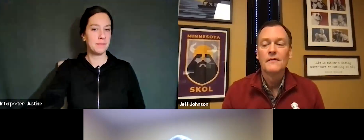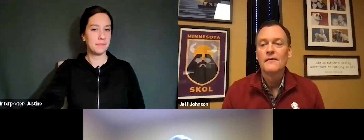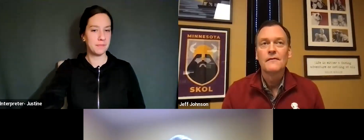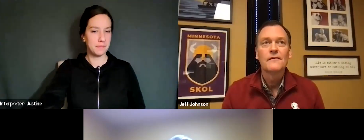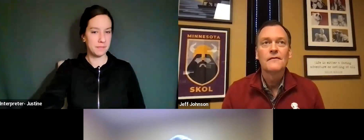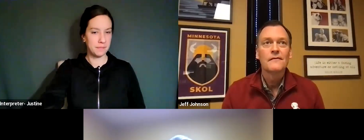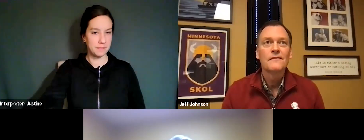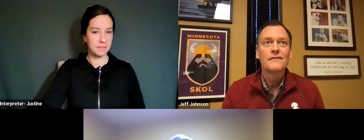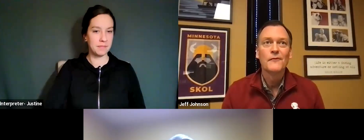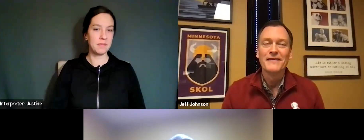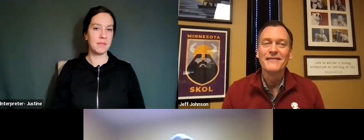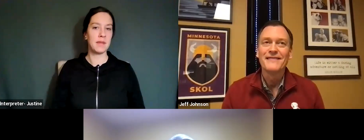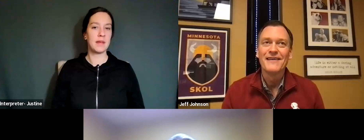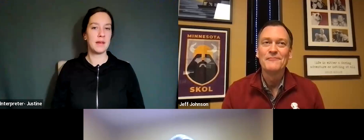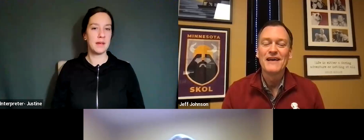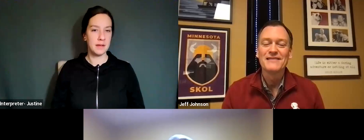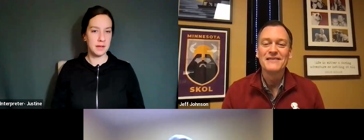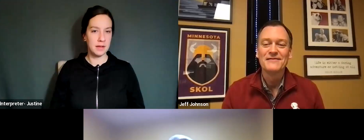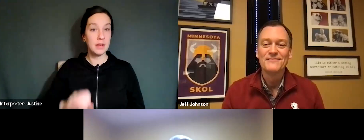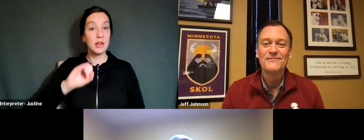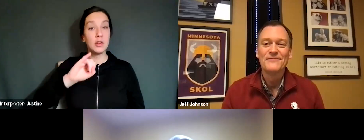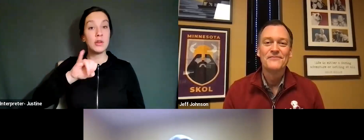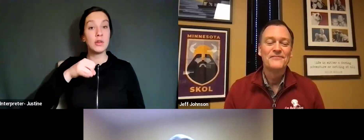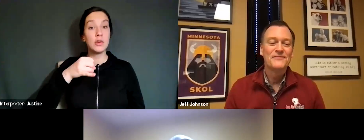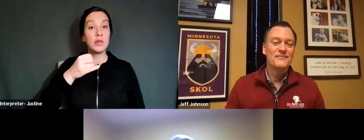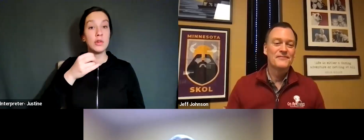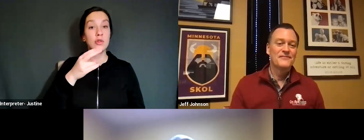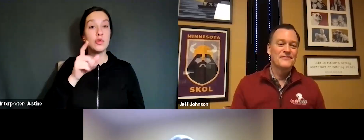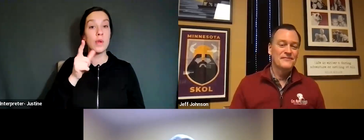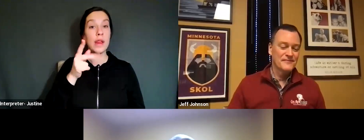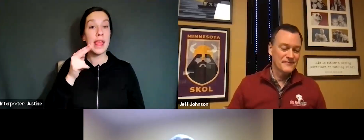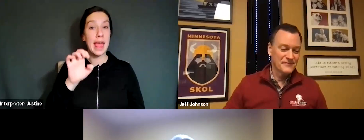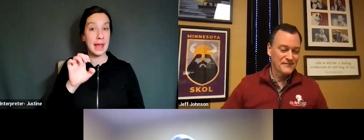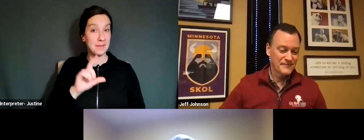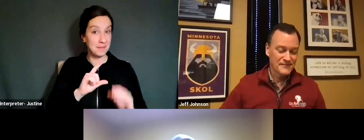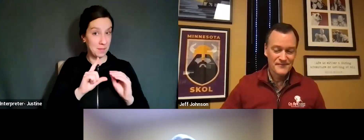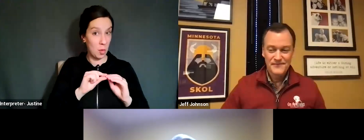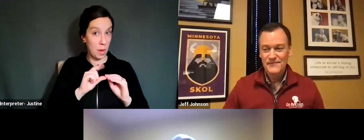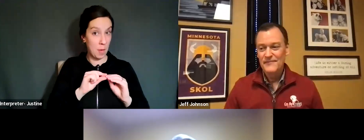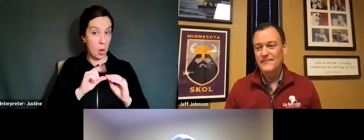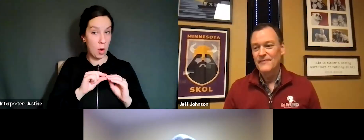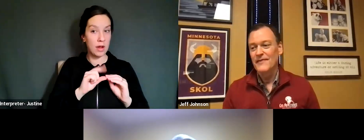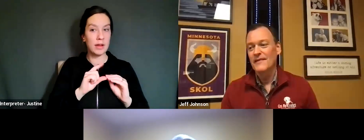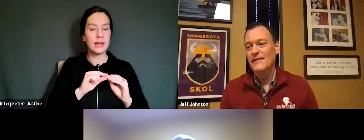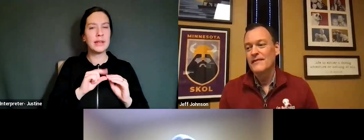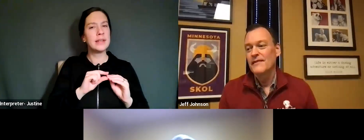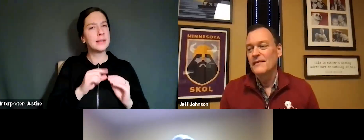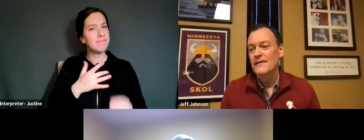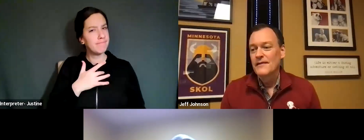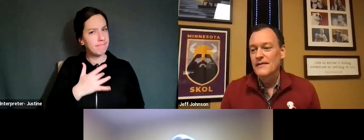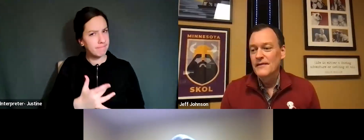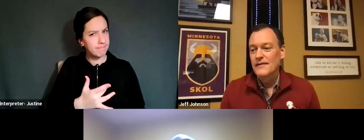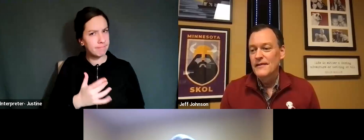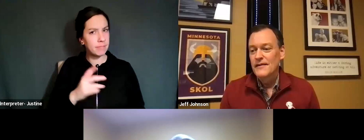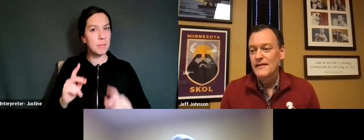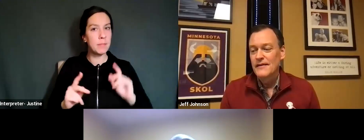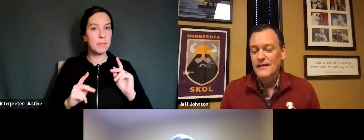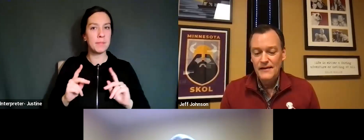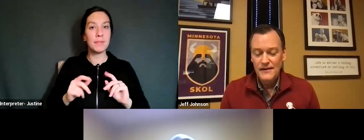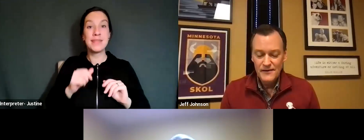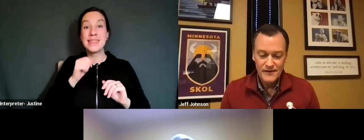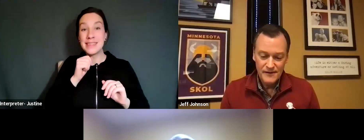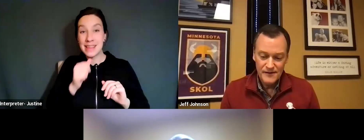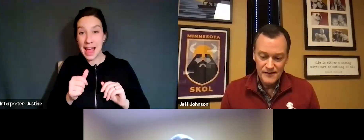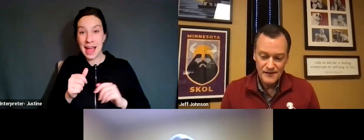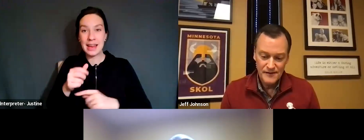Okay. Julianne, we'll give you one more here. Sure. Normally those who are not the handler are not allowed